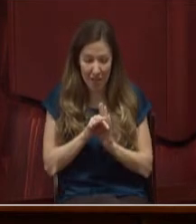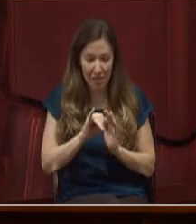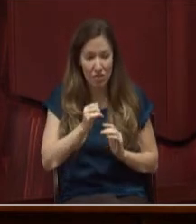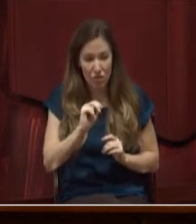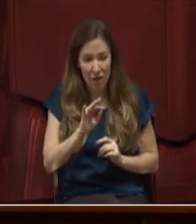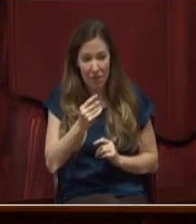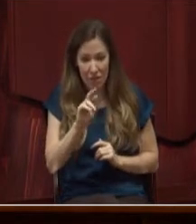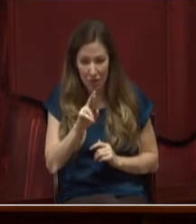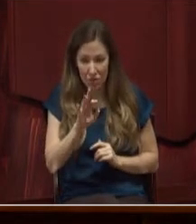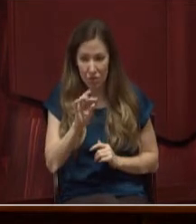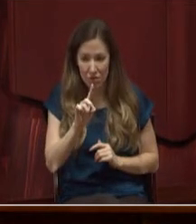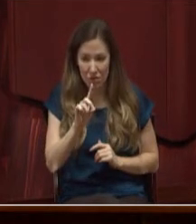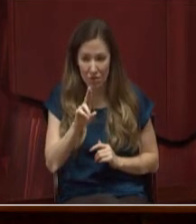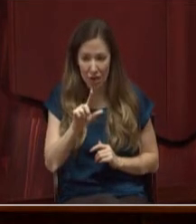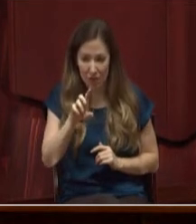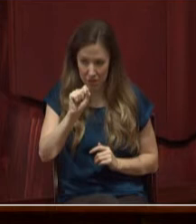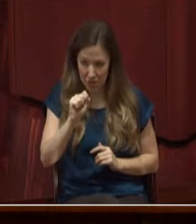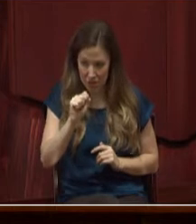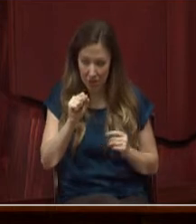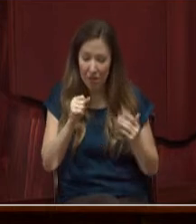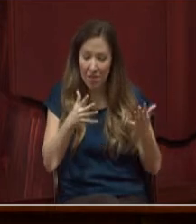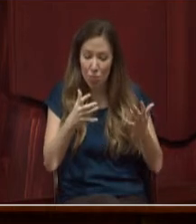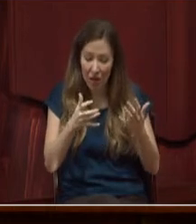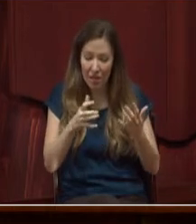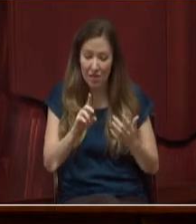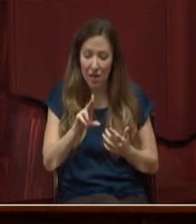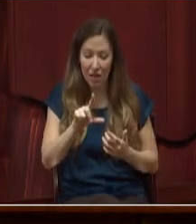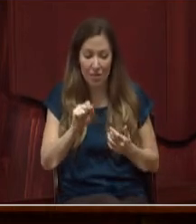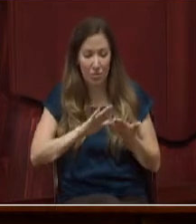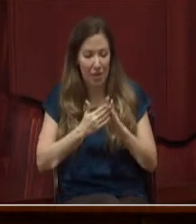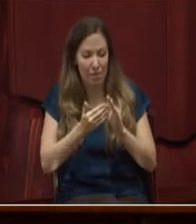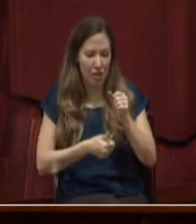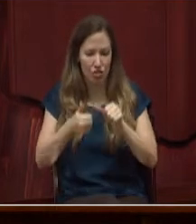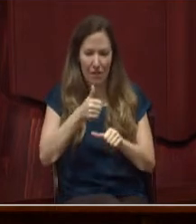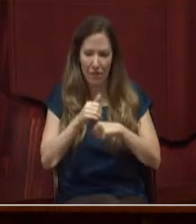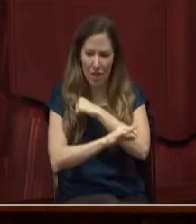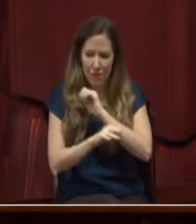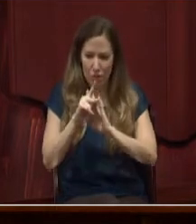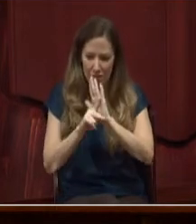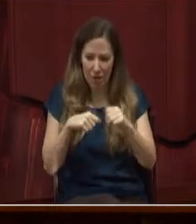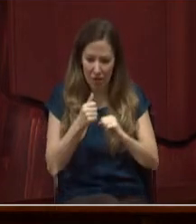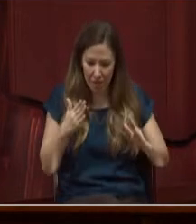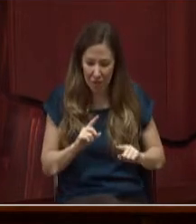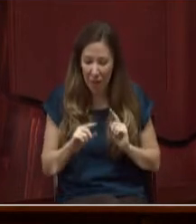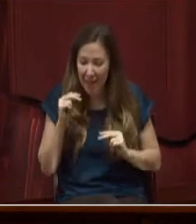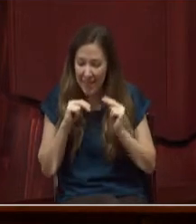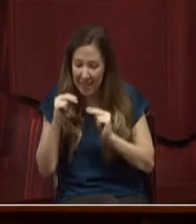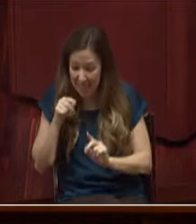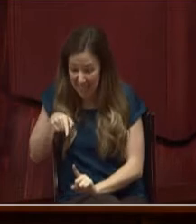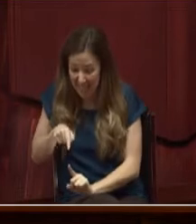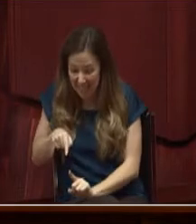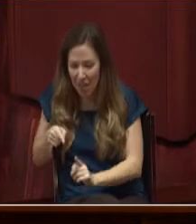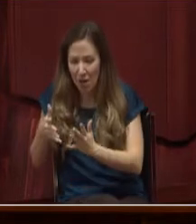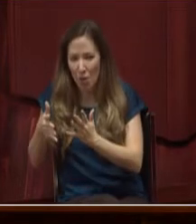Secretary of State because he wanted Dulles to be the chief foreign policy decision maker. But Nixon said from the outset, he, Nixon,